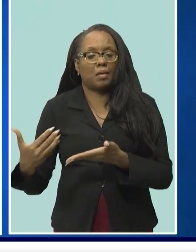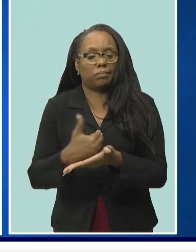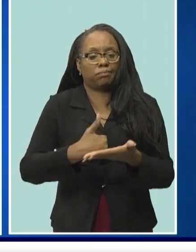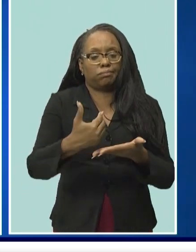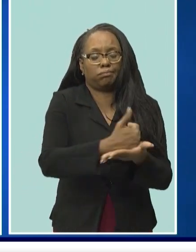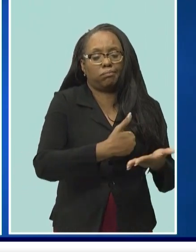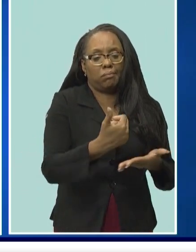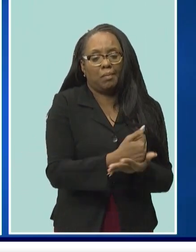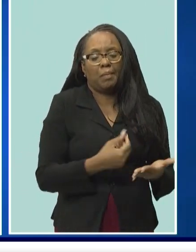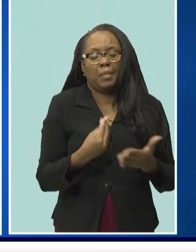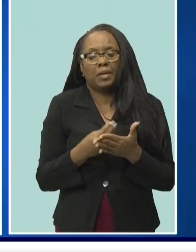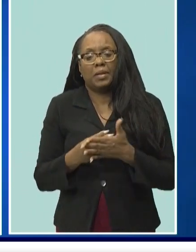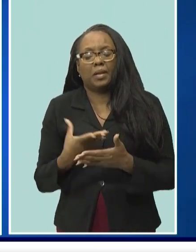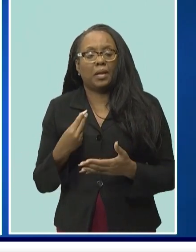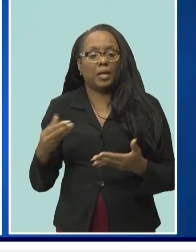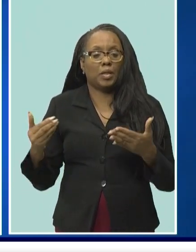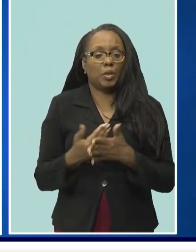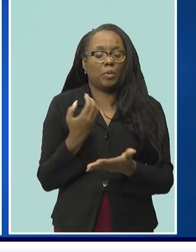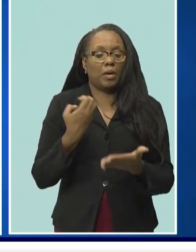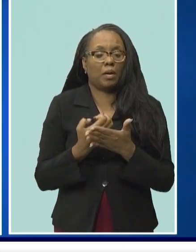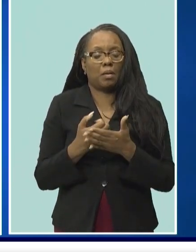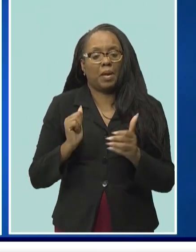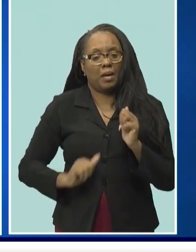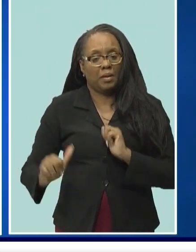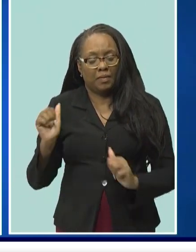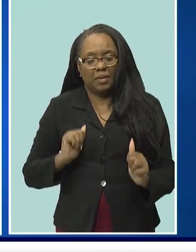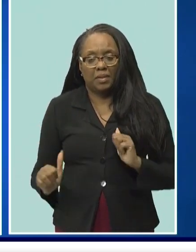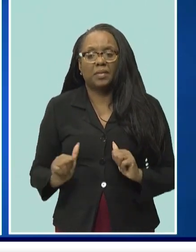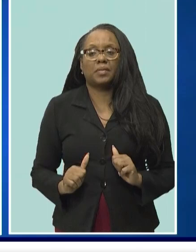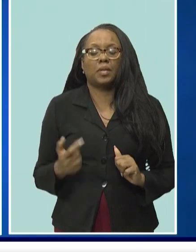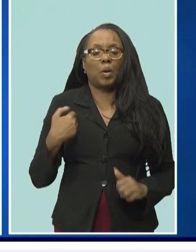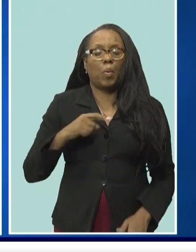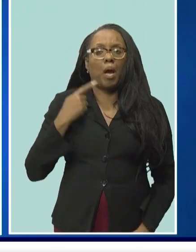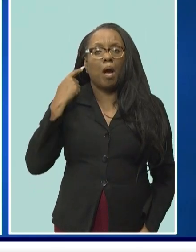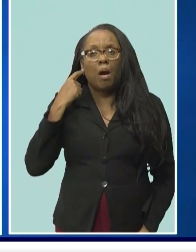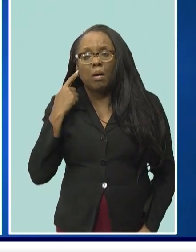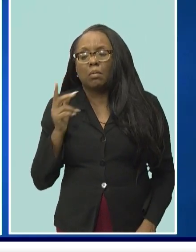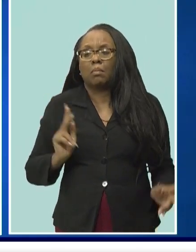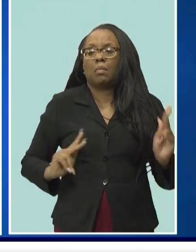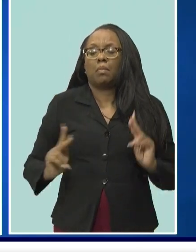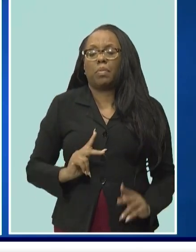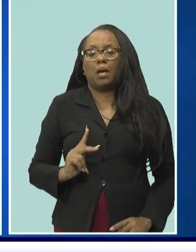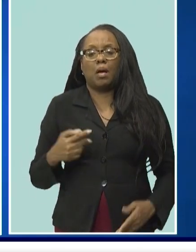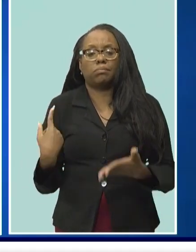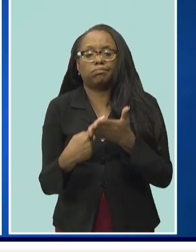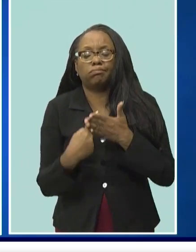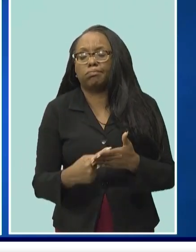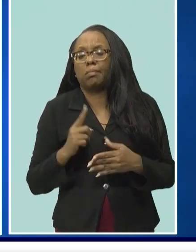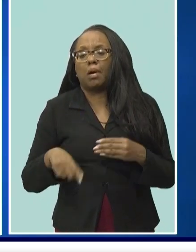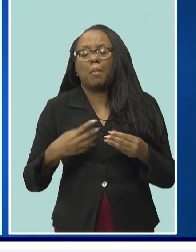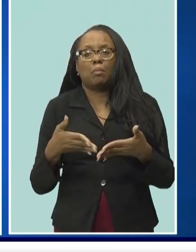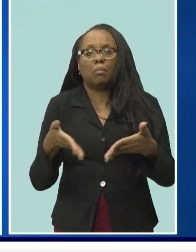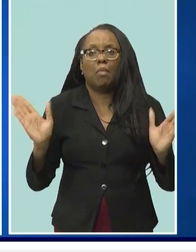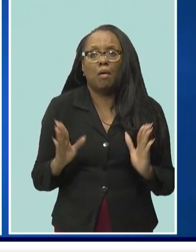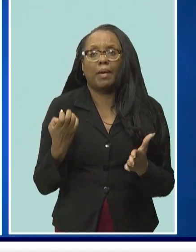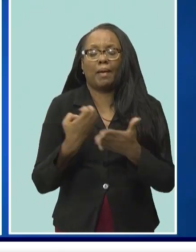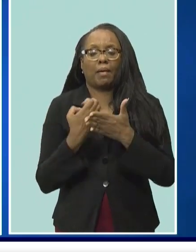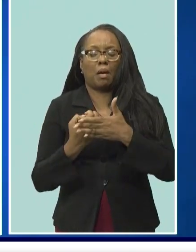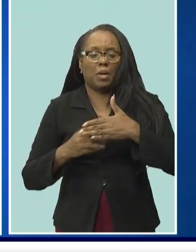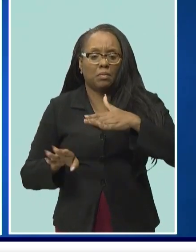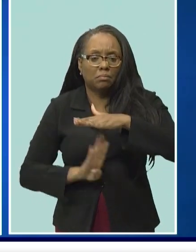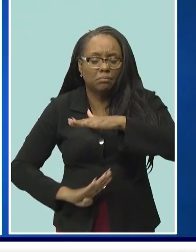stimulate new economic activity, because we've heard several times persons mention about broadening the economic base and